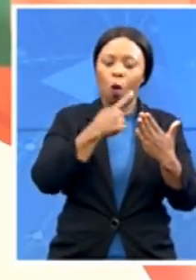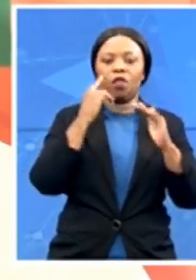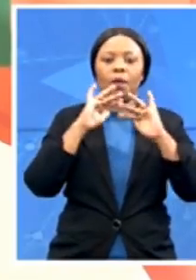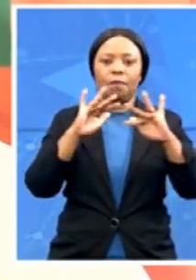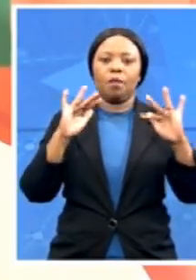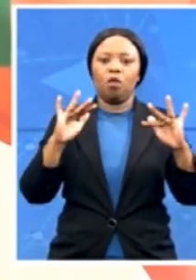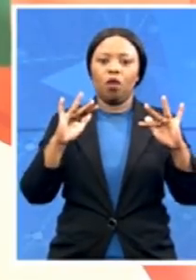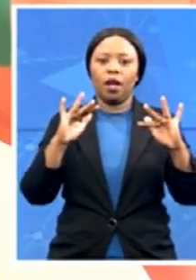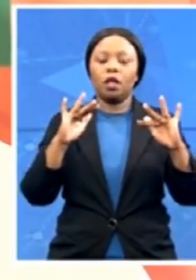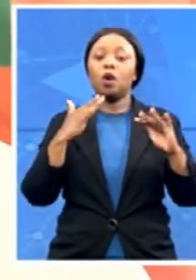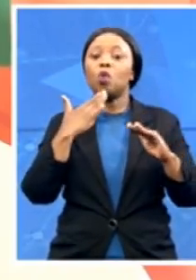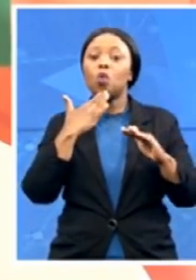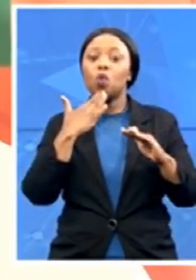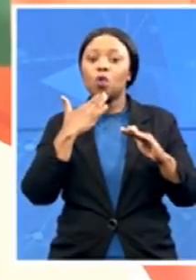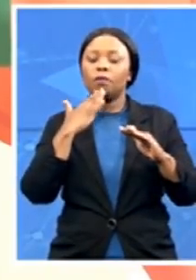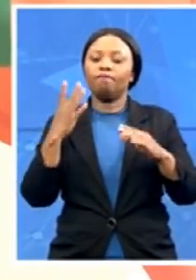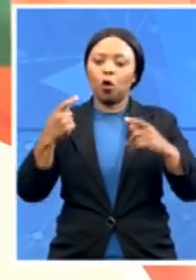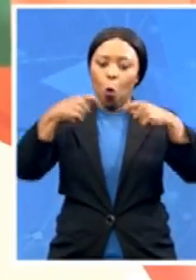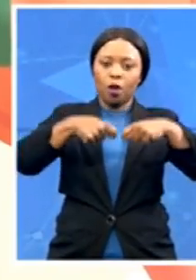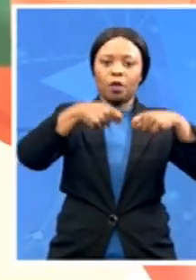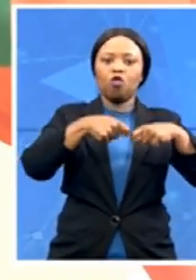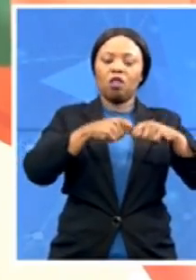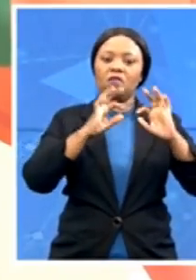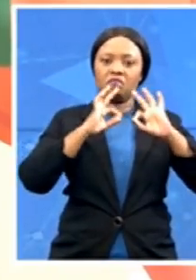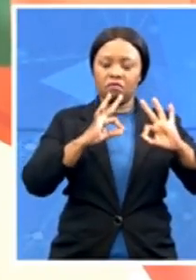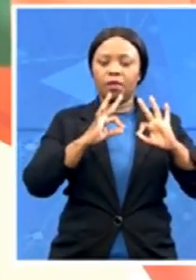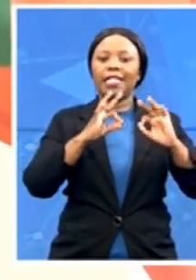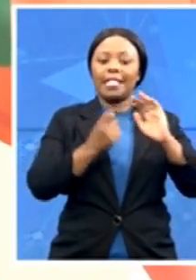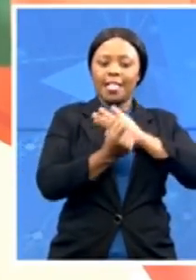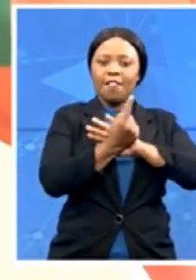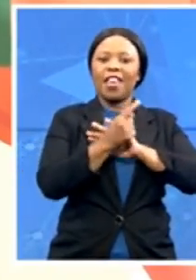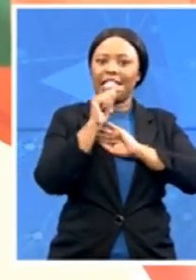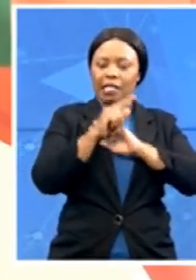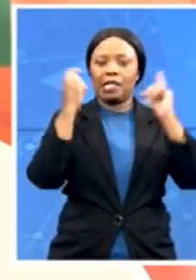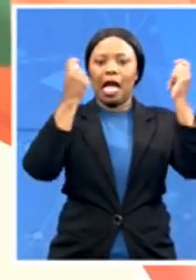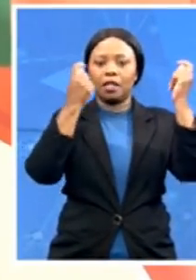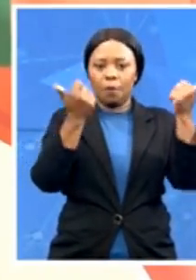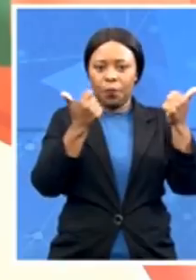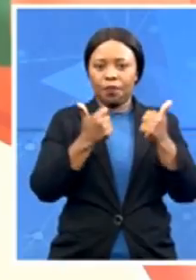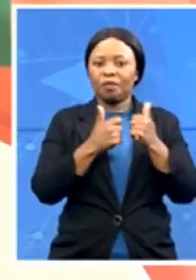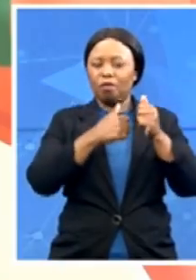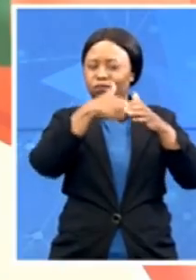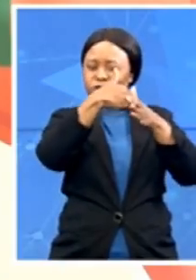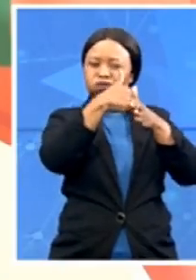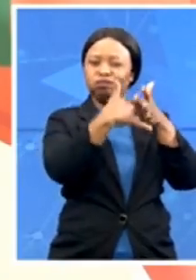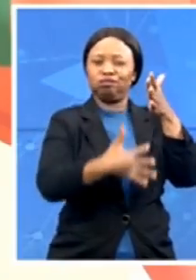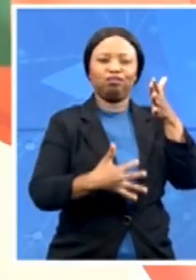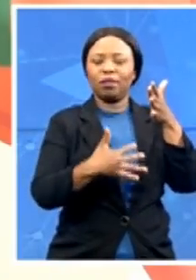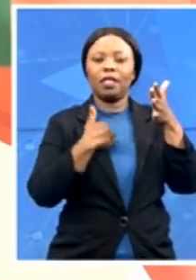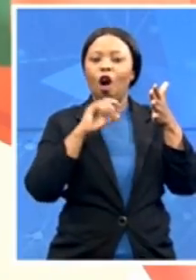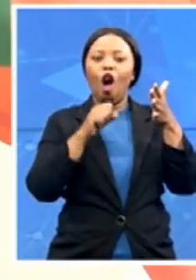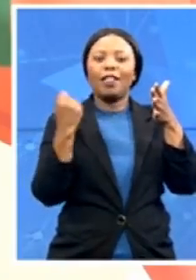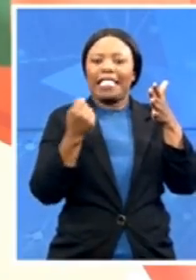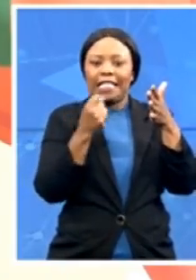event. There are too many to mention by name, but you did a massive